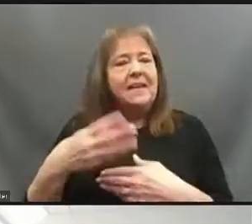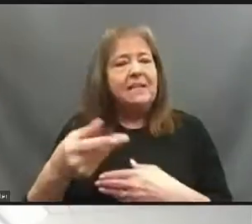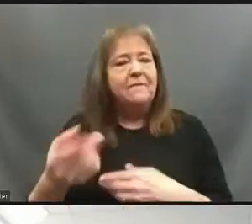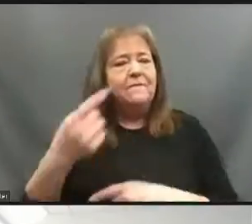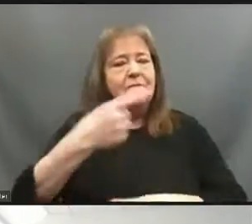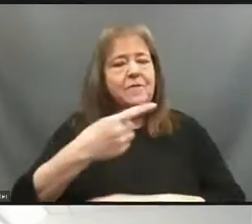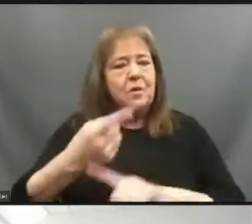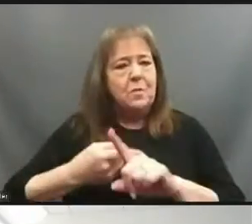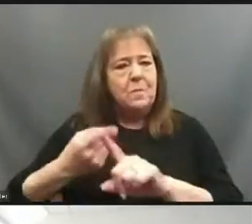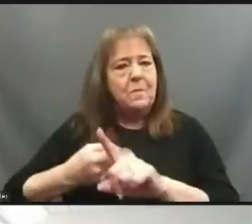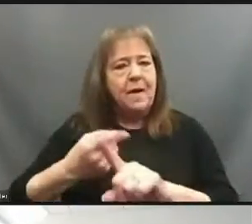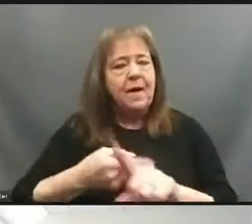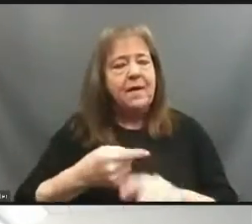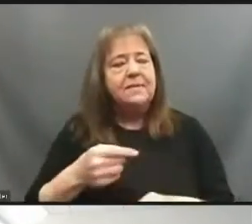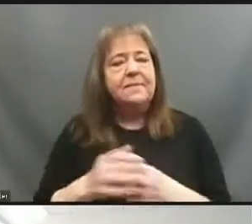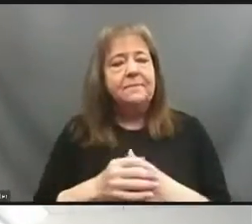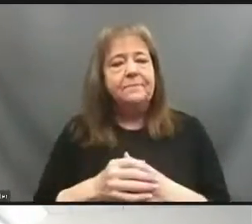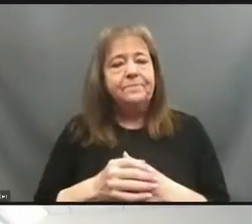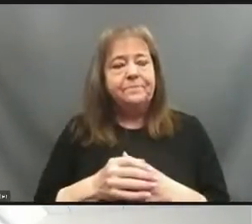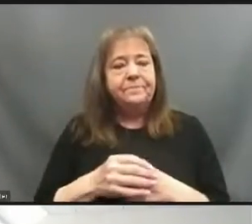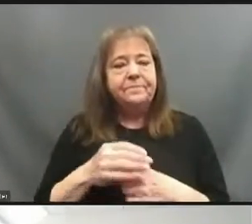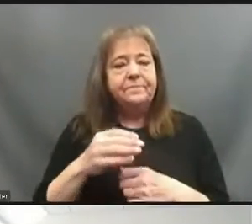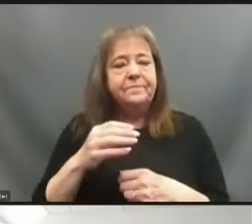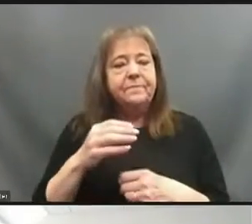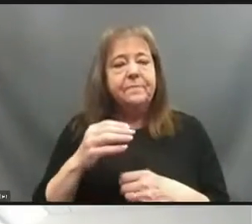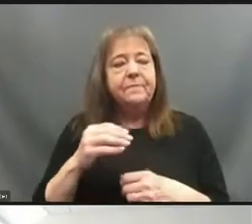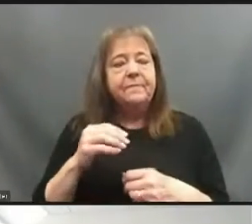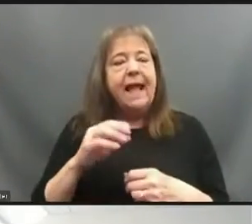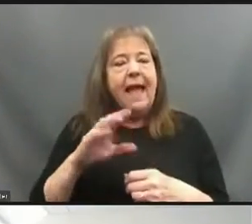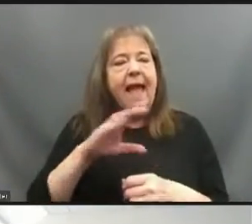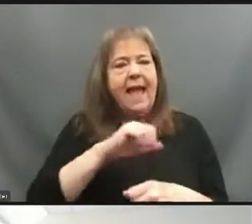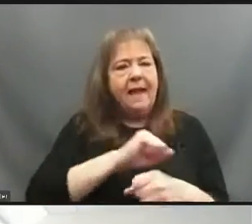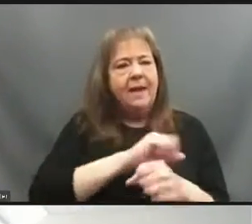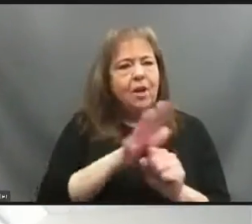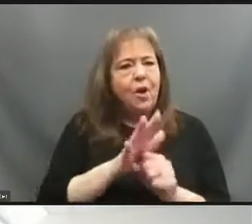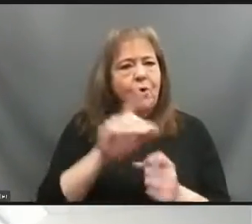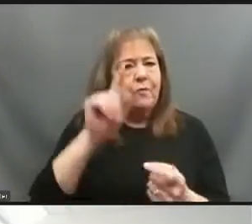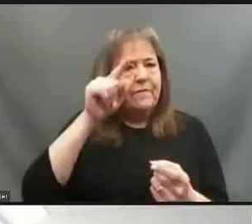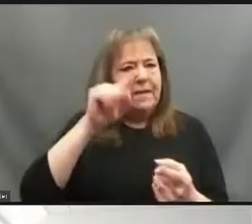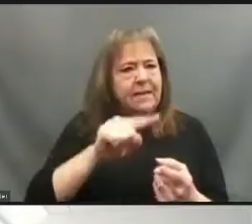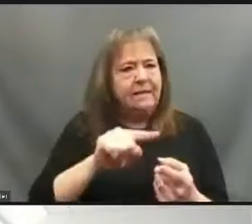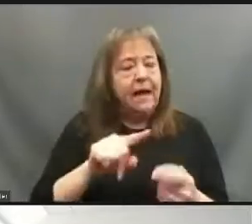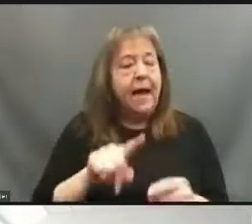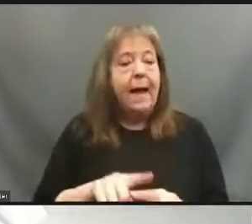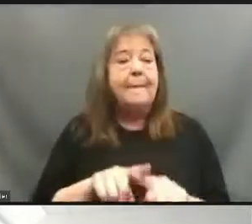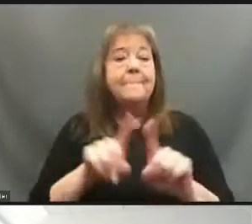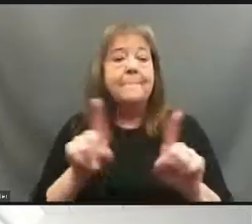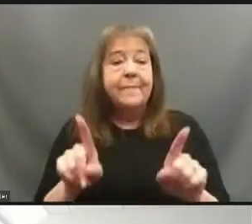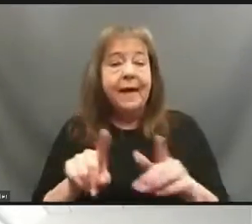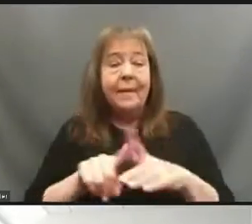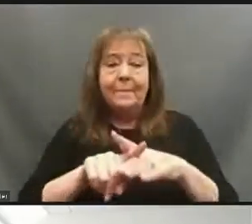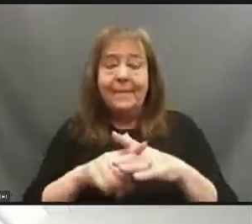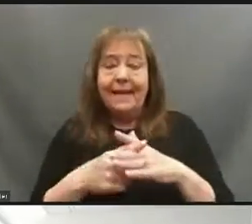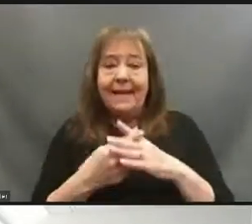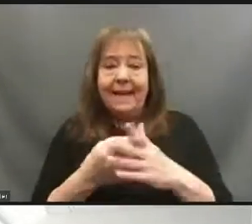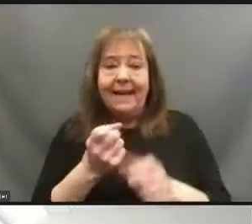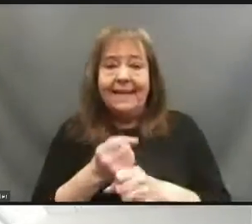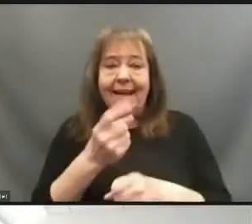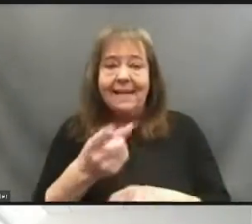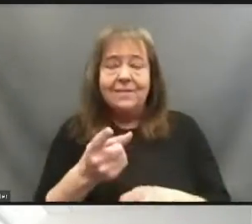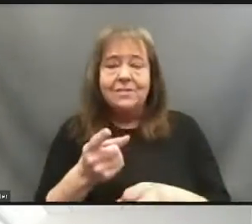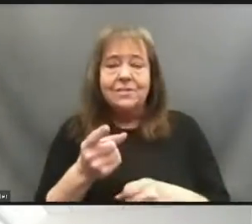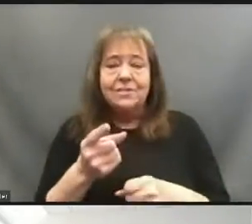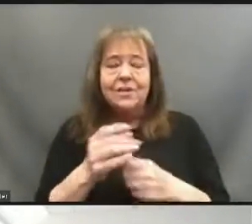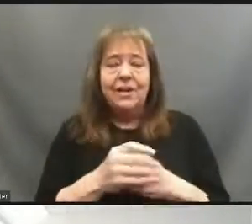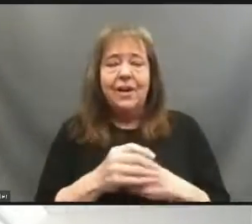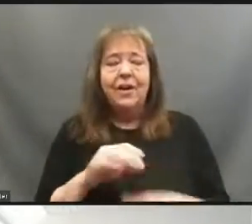a continual downtrending in COVID. But coming into the 2022 season, once we get